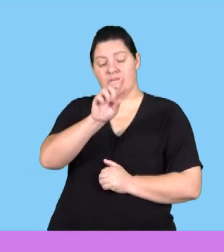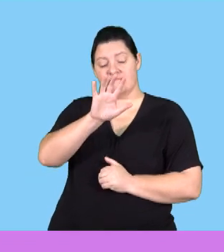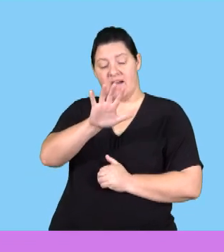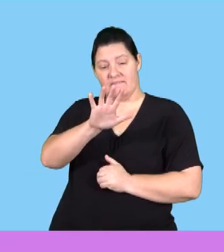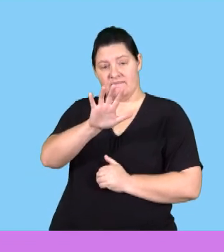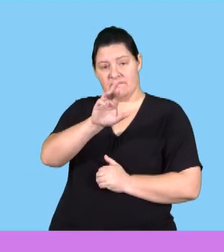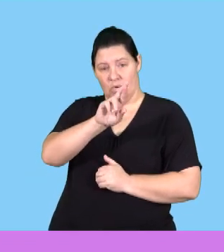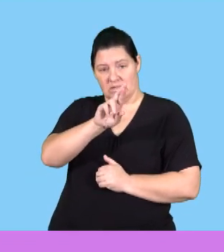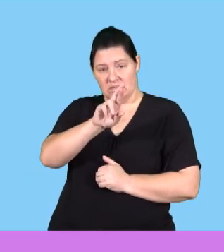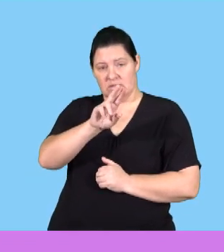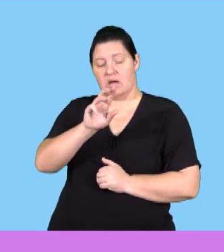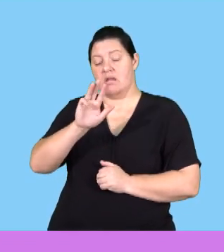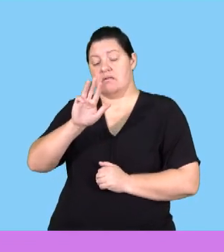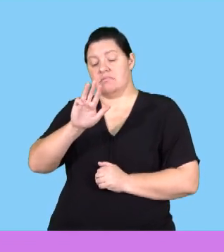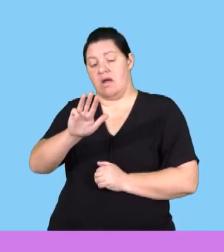15 rand